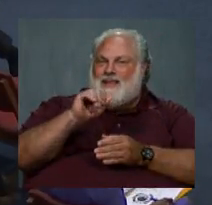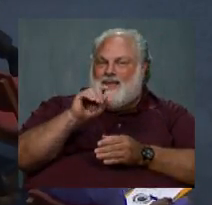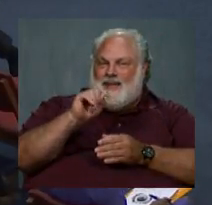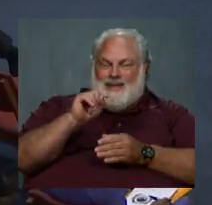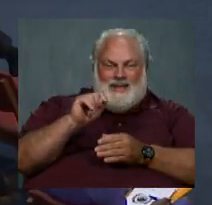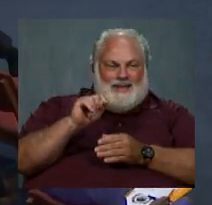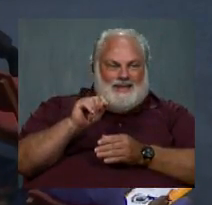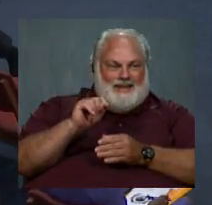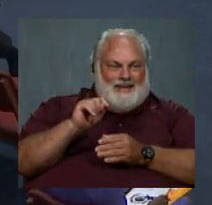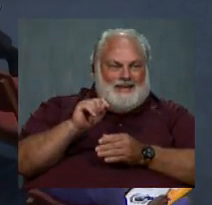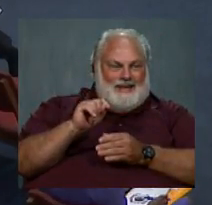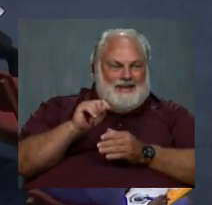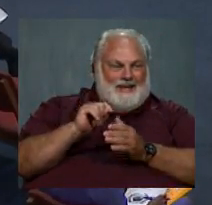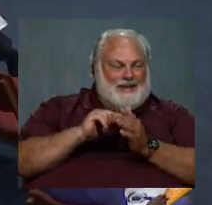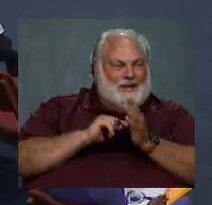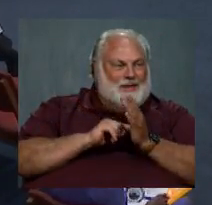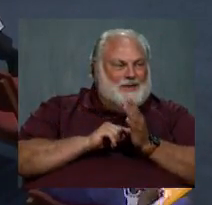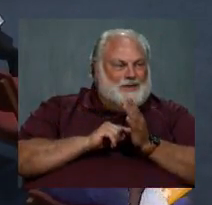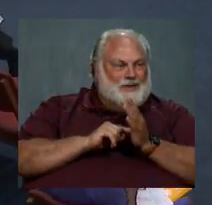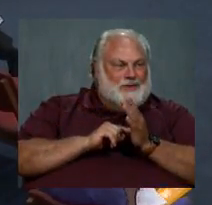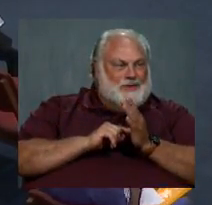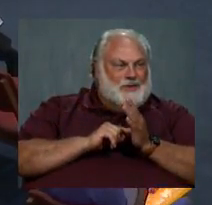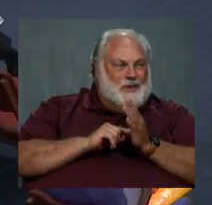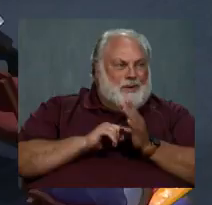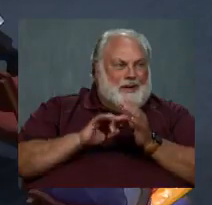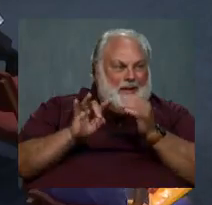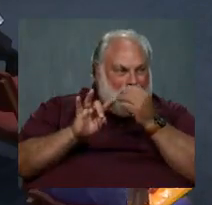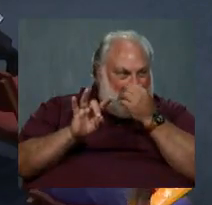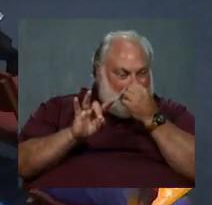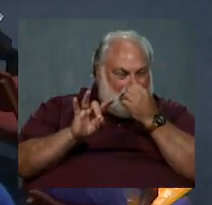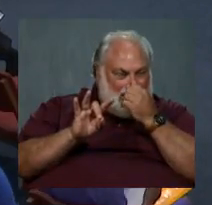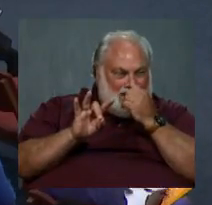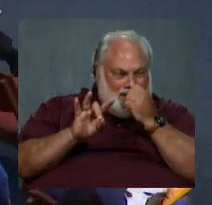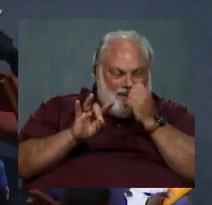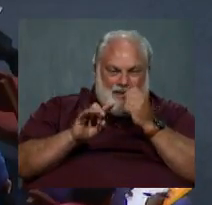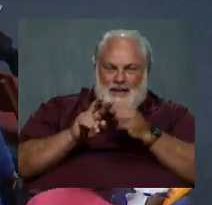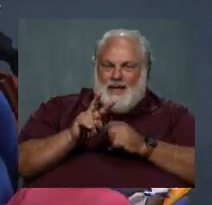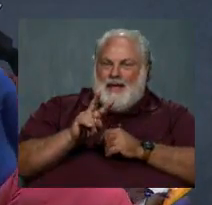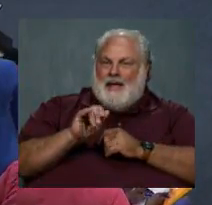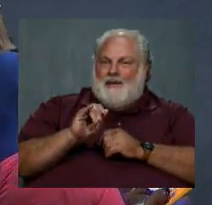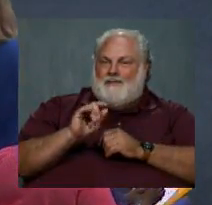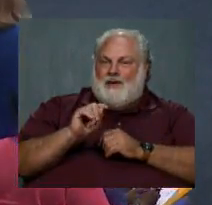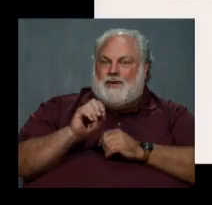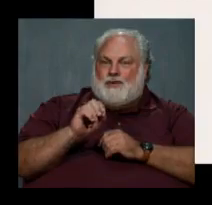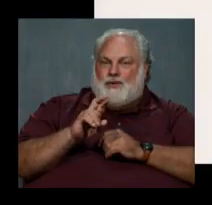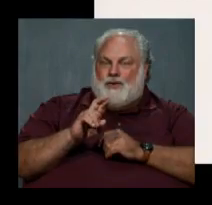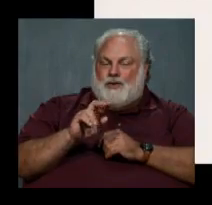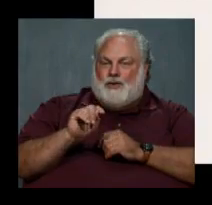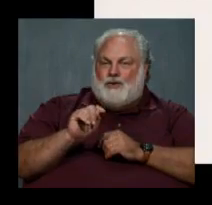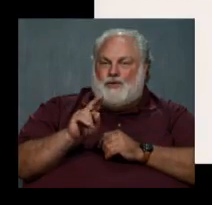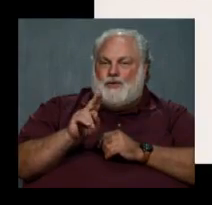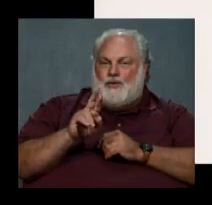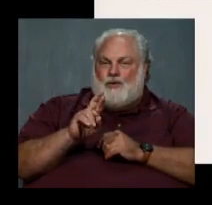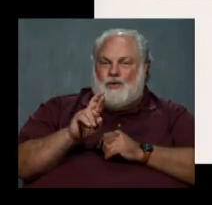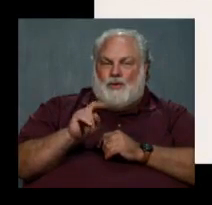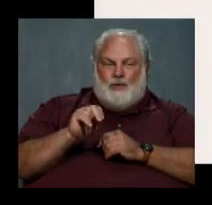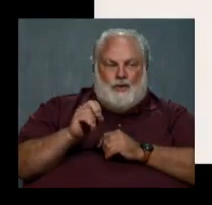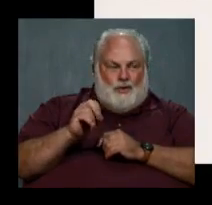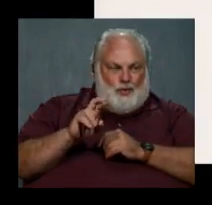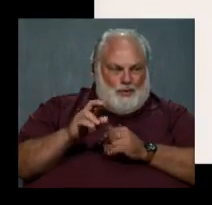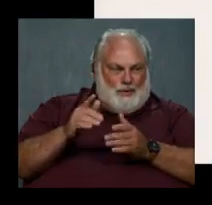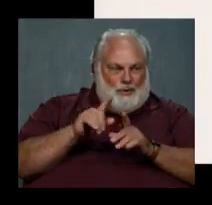would show us the slides, and then I think Victor Turner is here who can answer any questions on that.